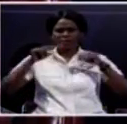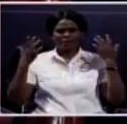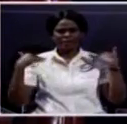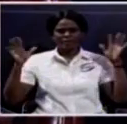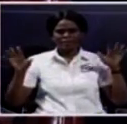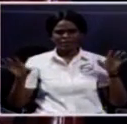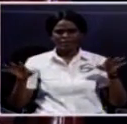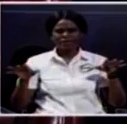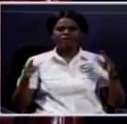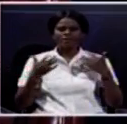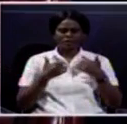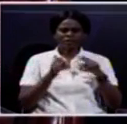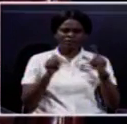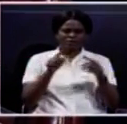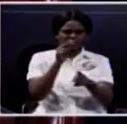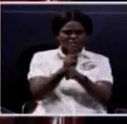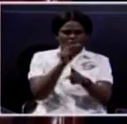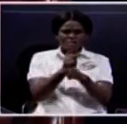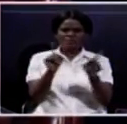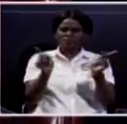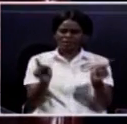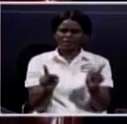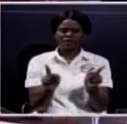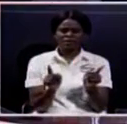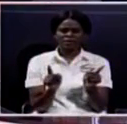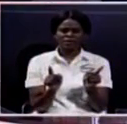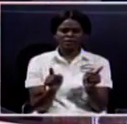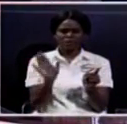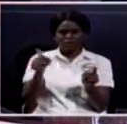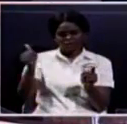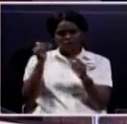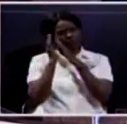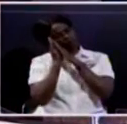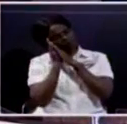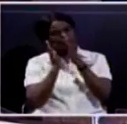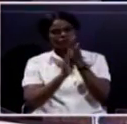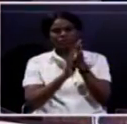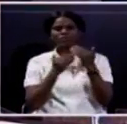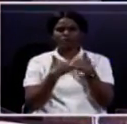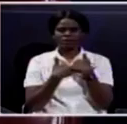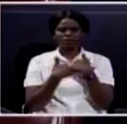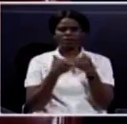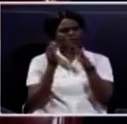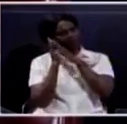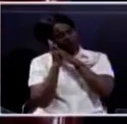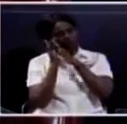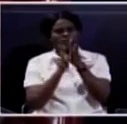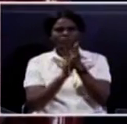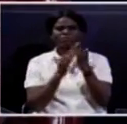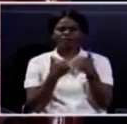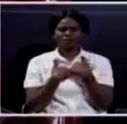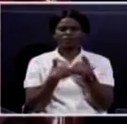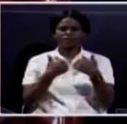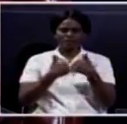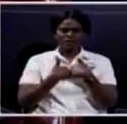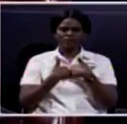And where are the storage facilities? Have you been in a boarding school? Where are the storage facilities? In a boarding school, you